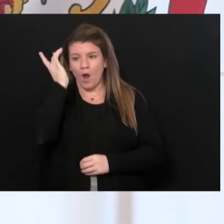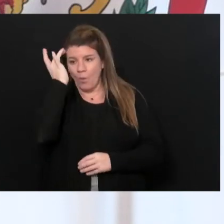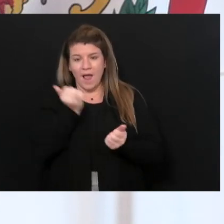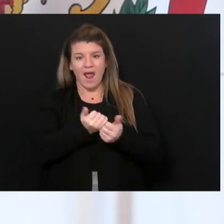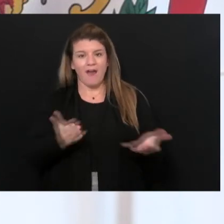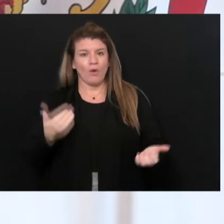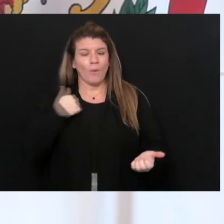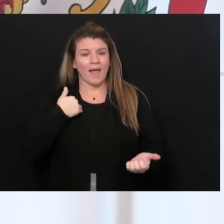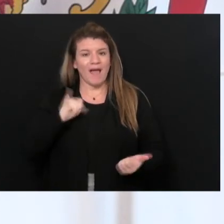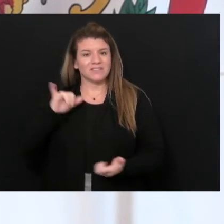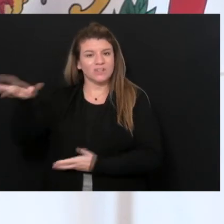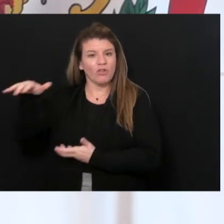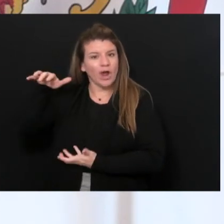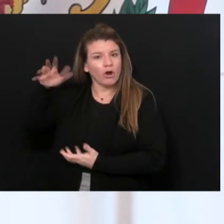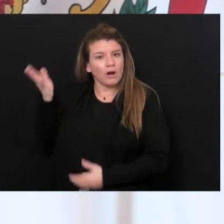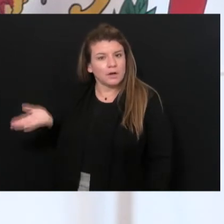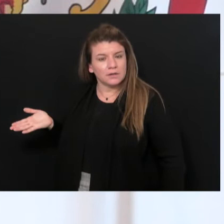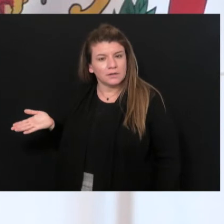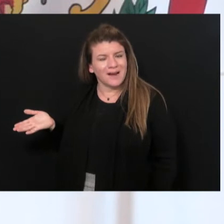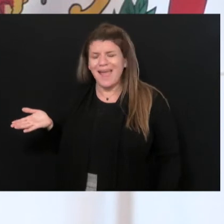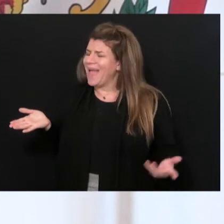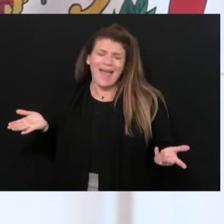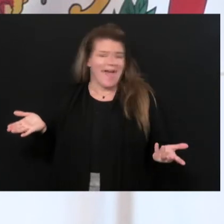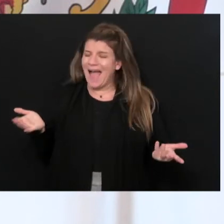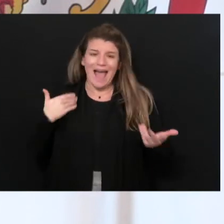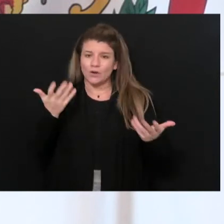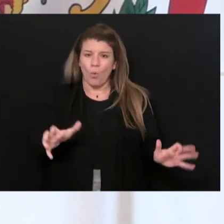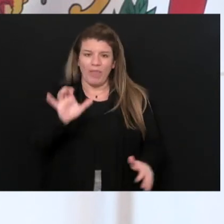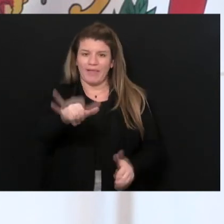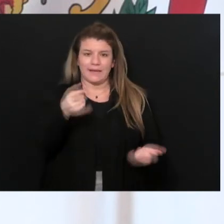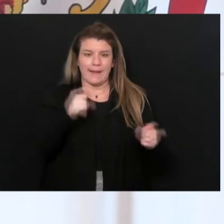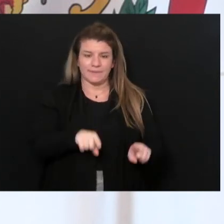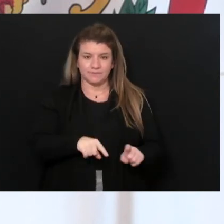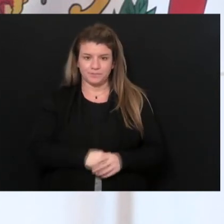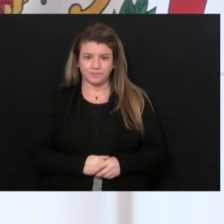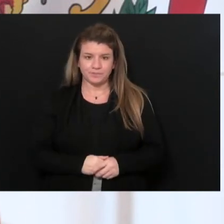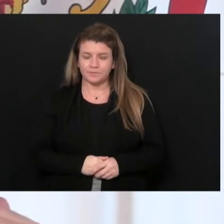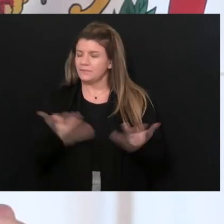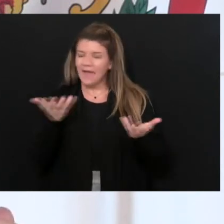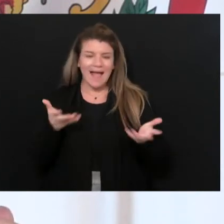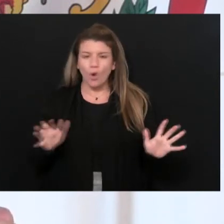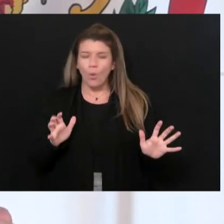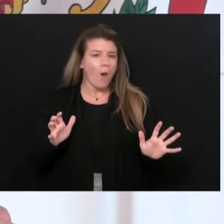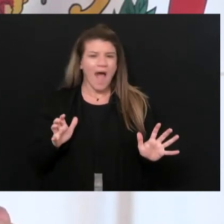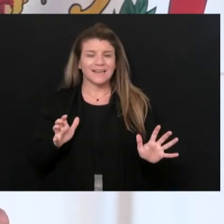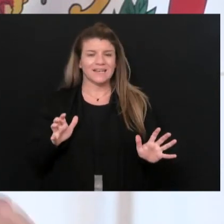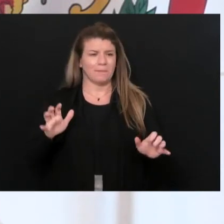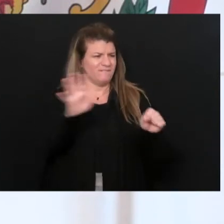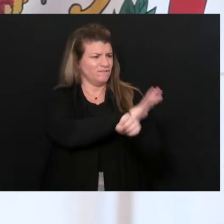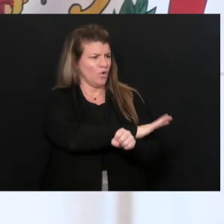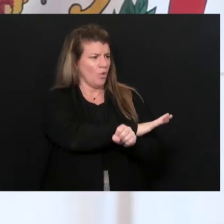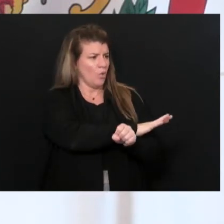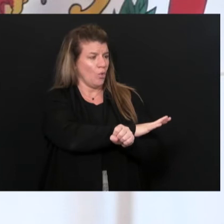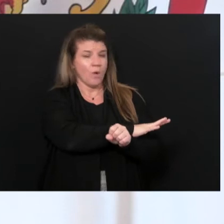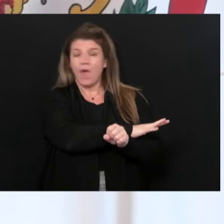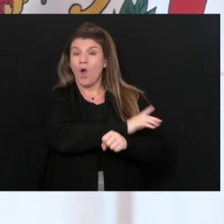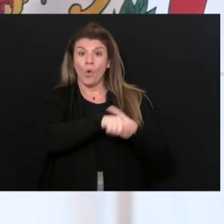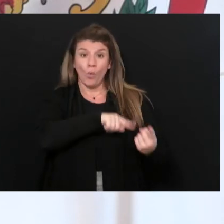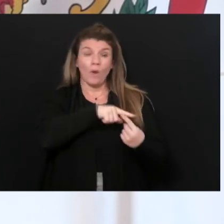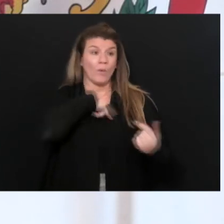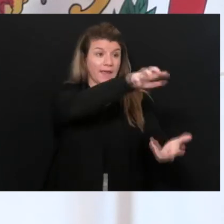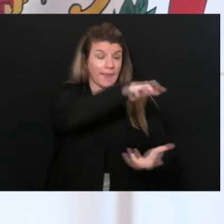got's filled up. Well, I don't want to hear that. I don't want us filled up. I want them out. I want